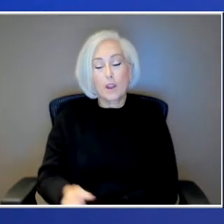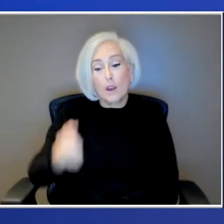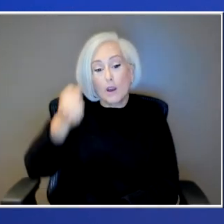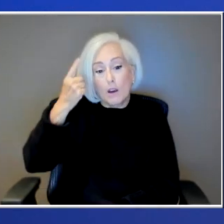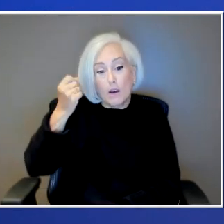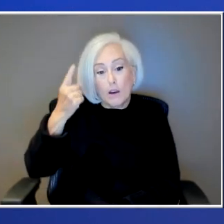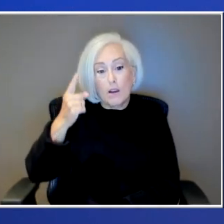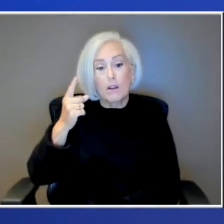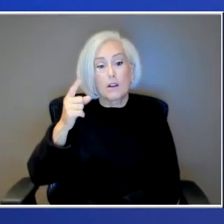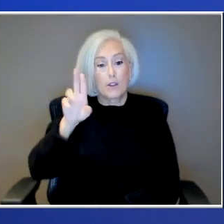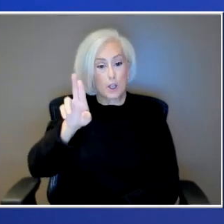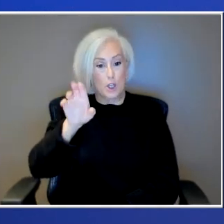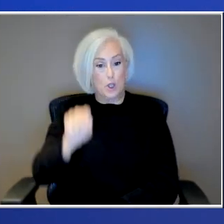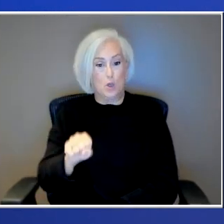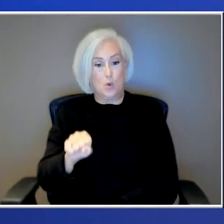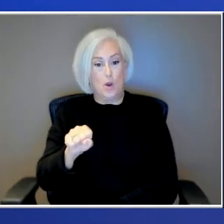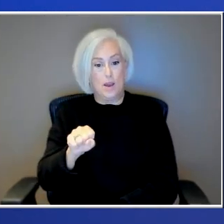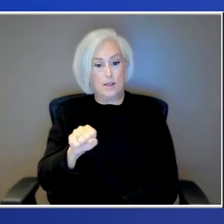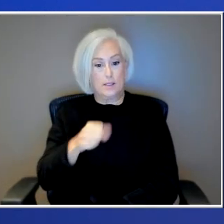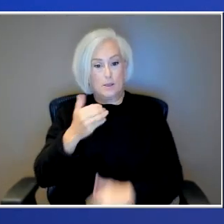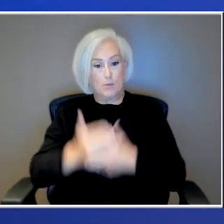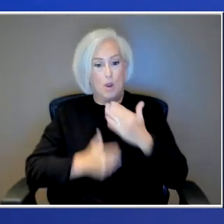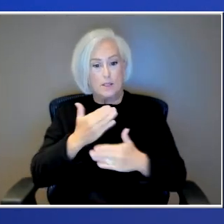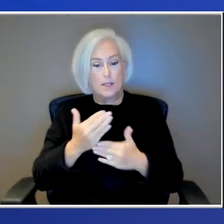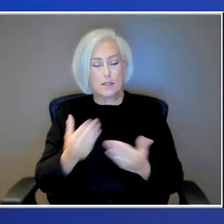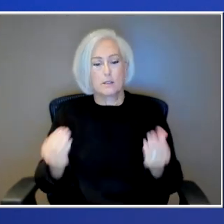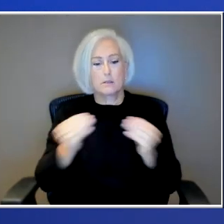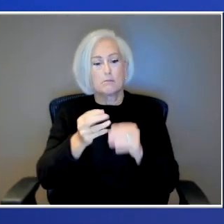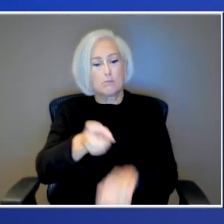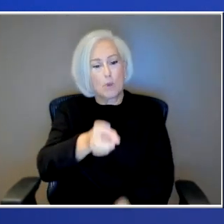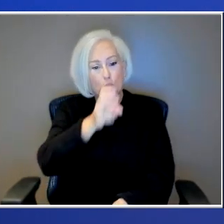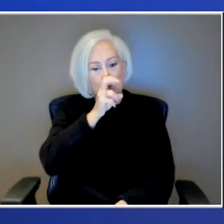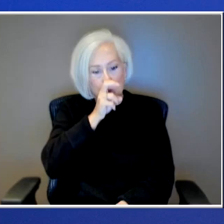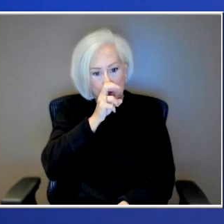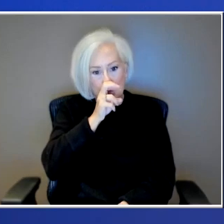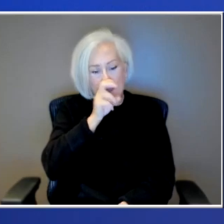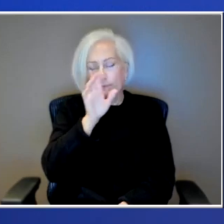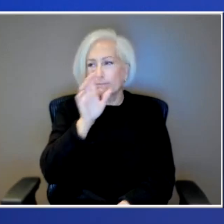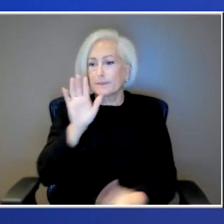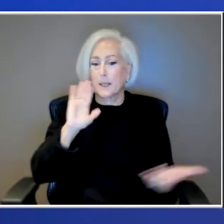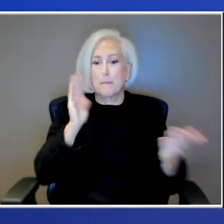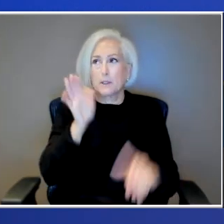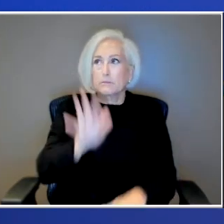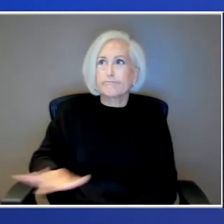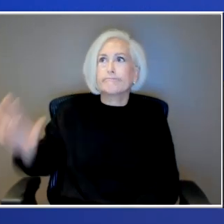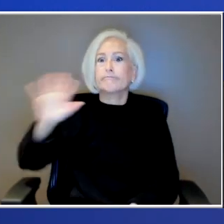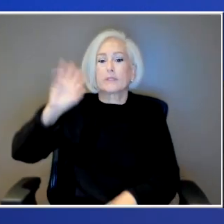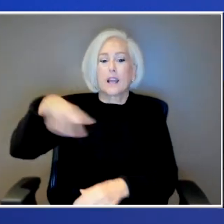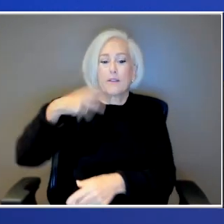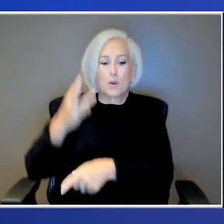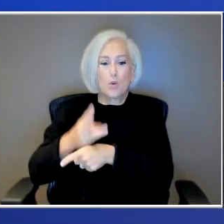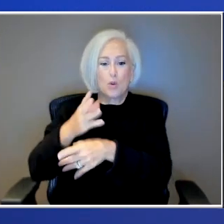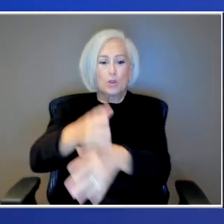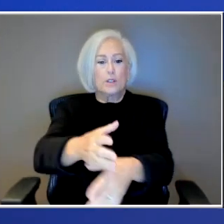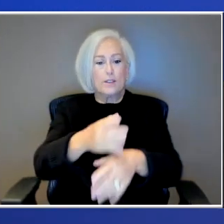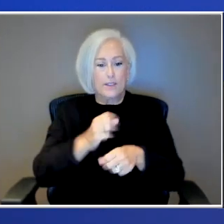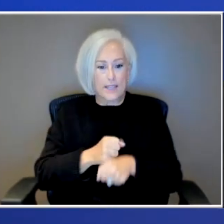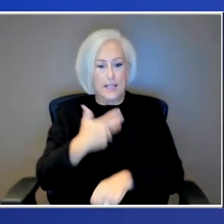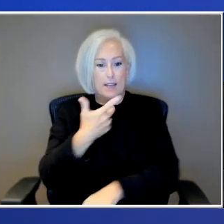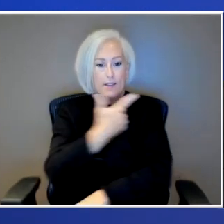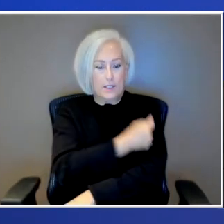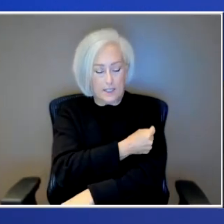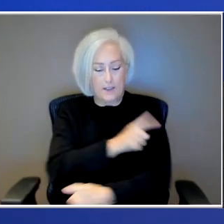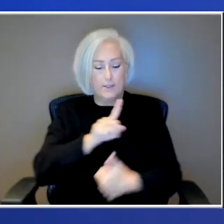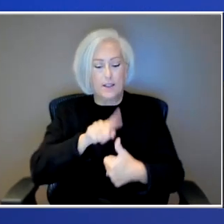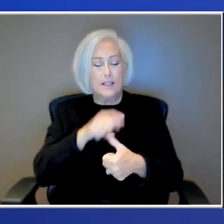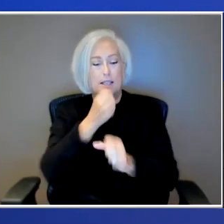are the most stringent probably around the world for allowing vaccines to come to market. So they look at safety and then they look at effectiveness.